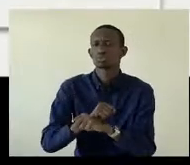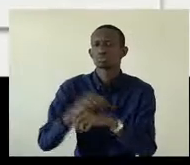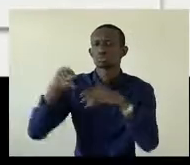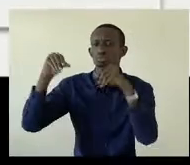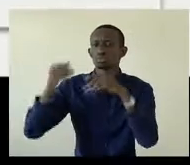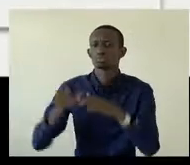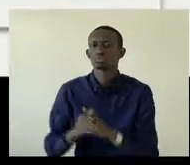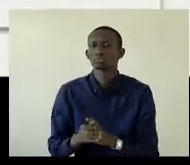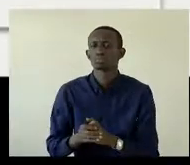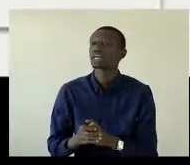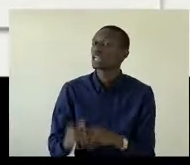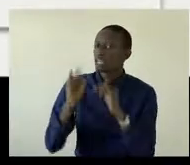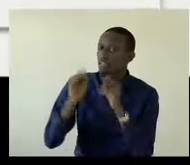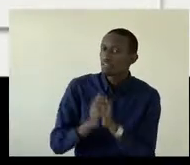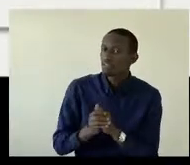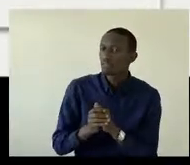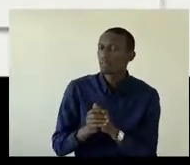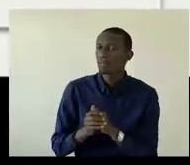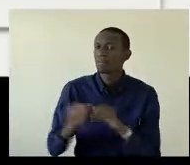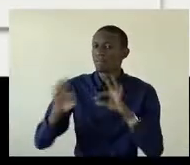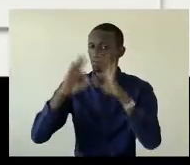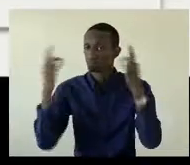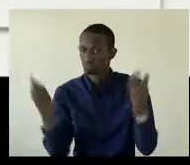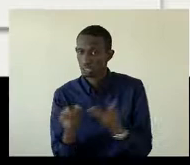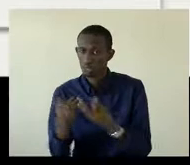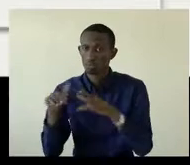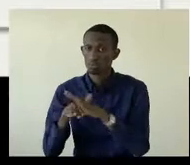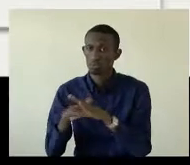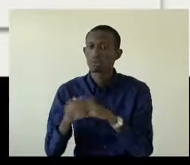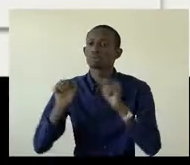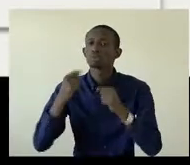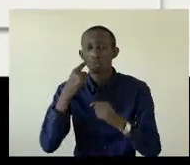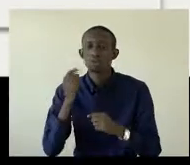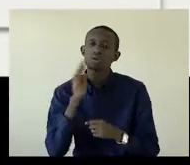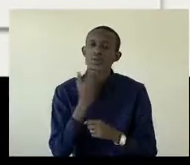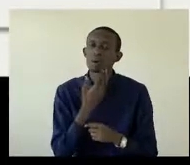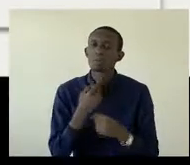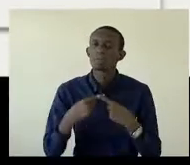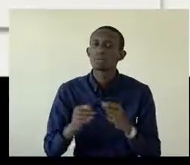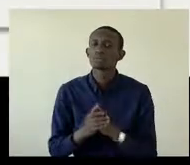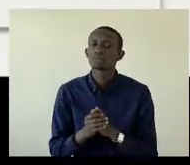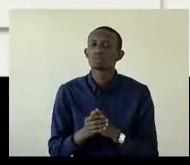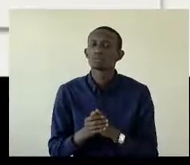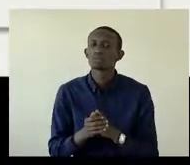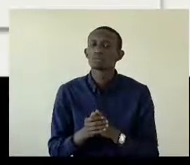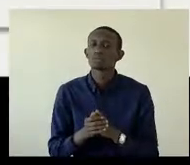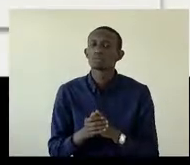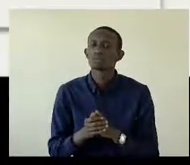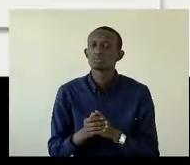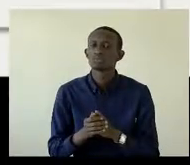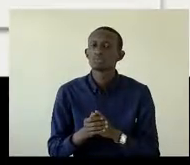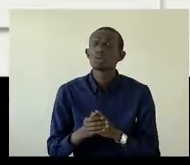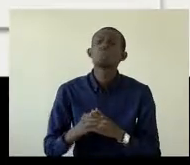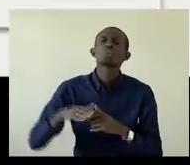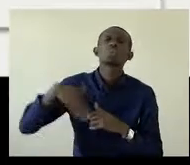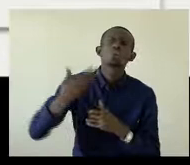family member is able to get the water back and use it. But how long is this going to take for us to have the water we have used?